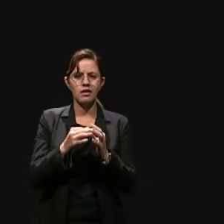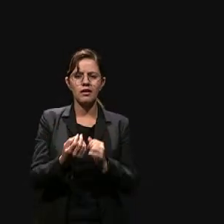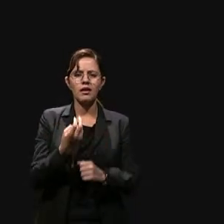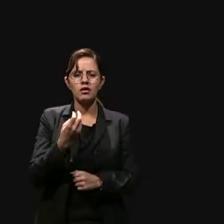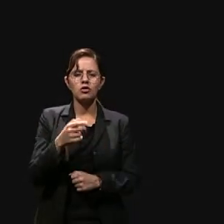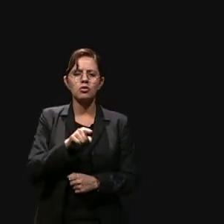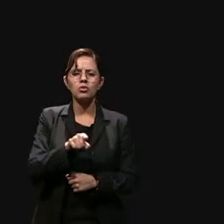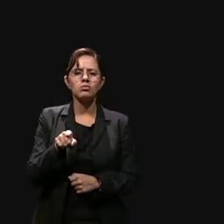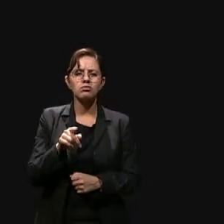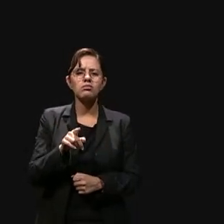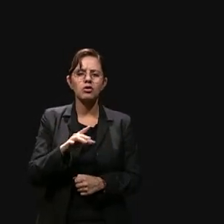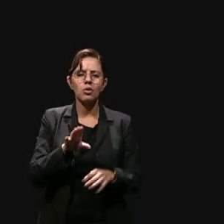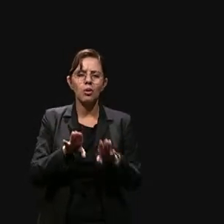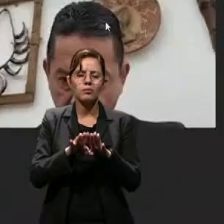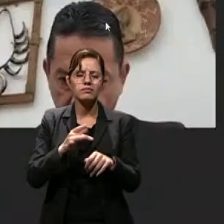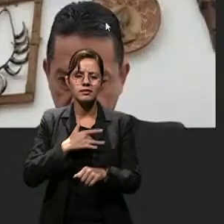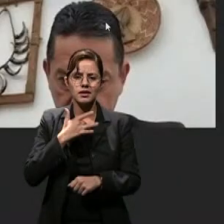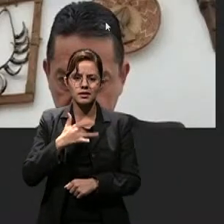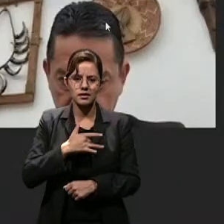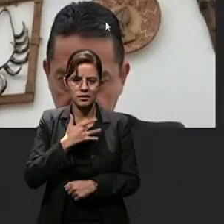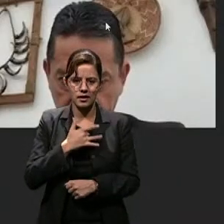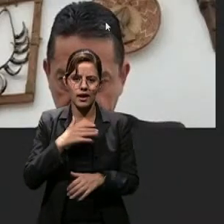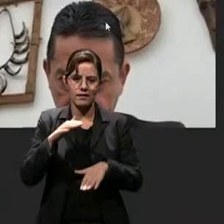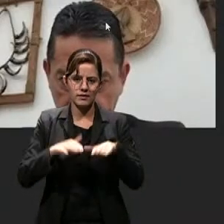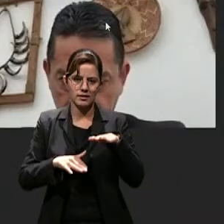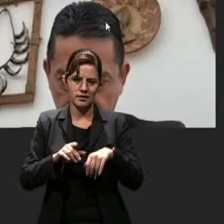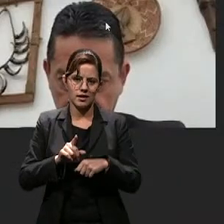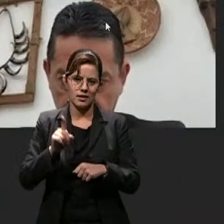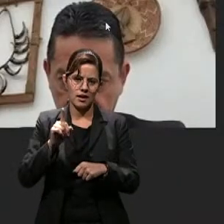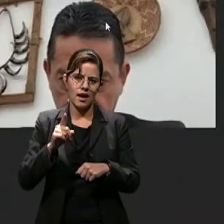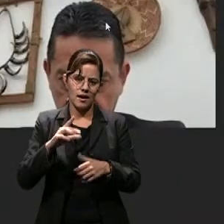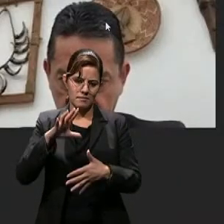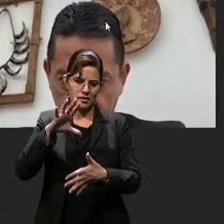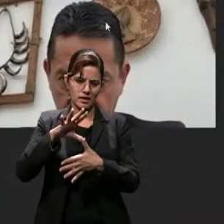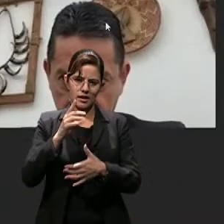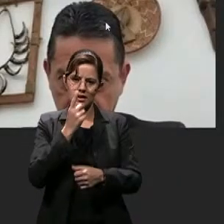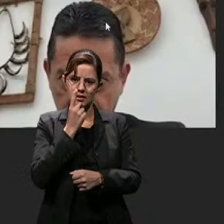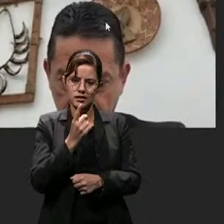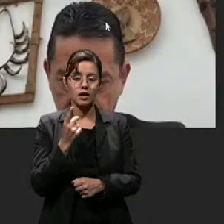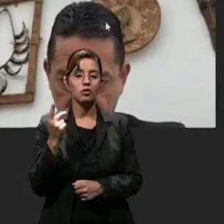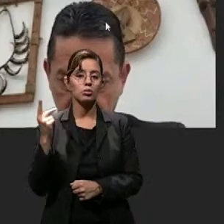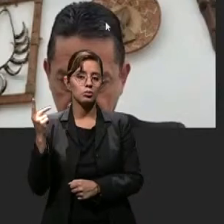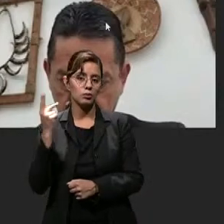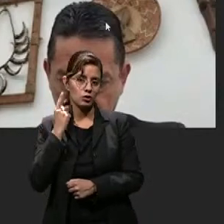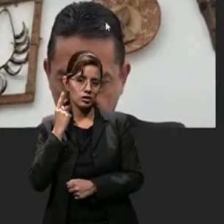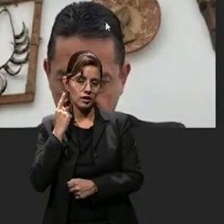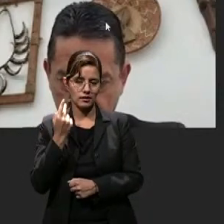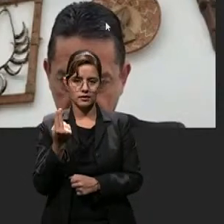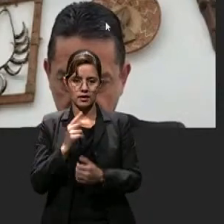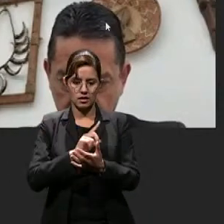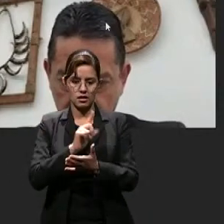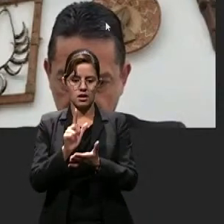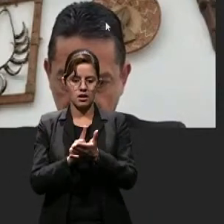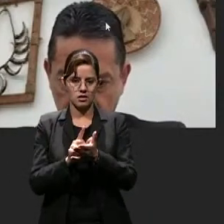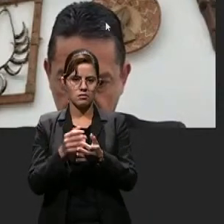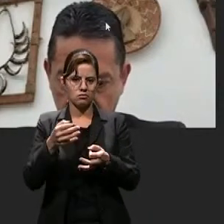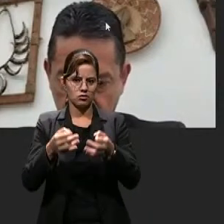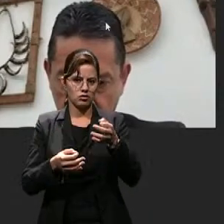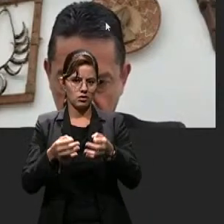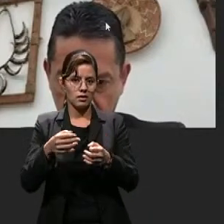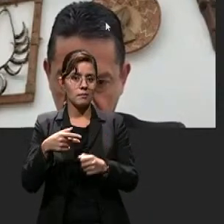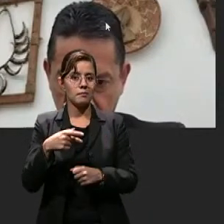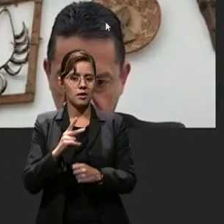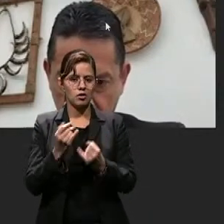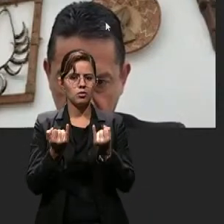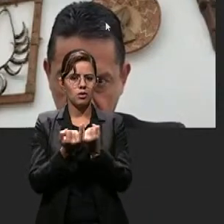How do you see this situation? In Latin America, we talk about politics using the judicial system, but